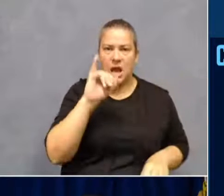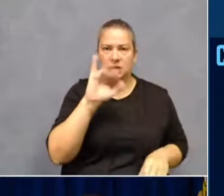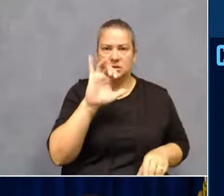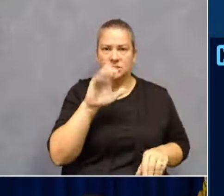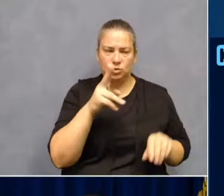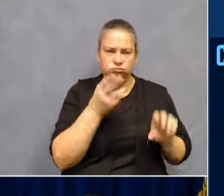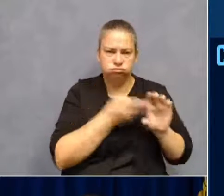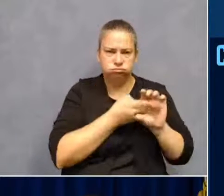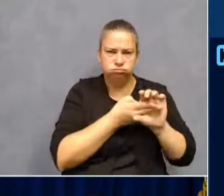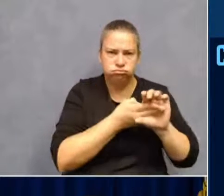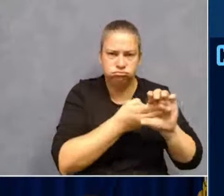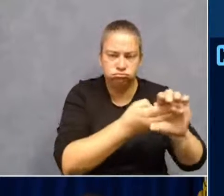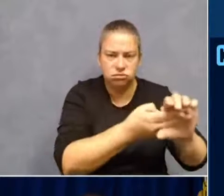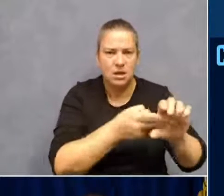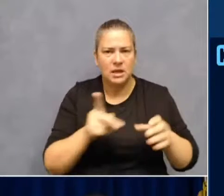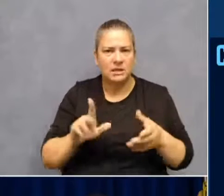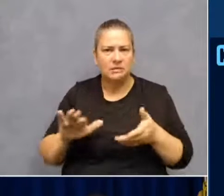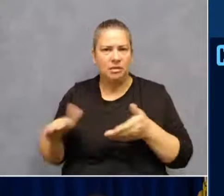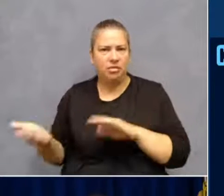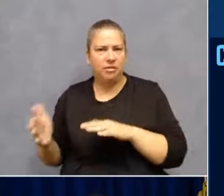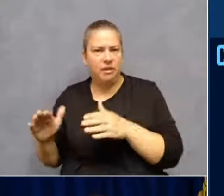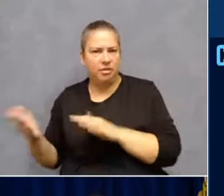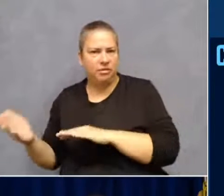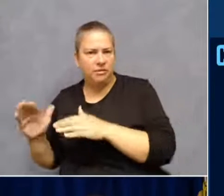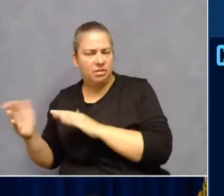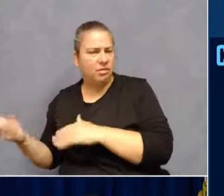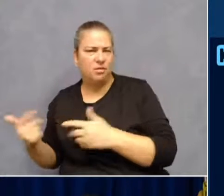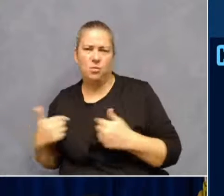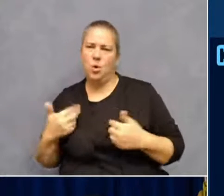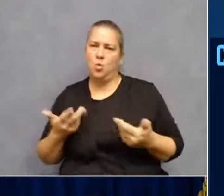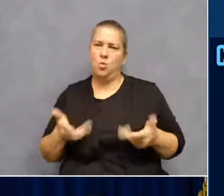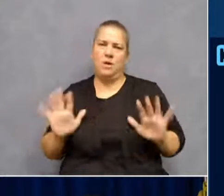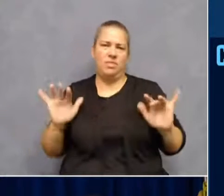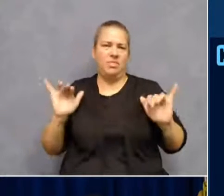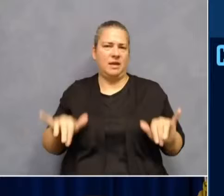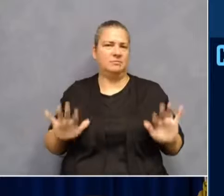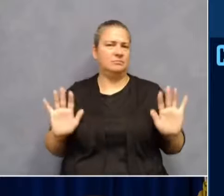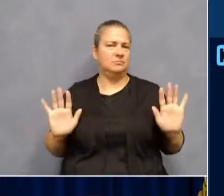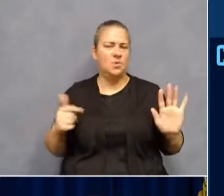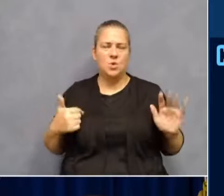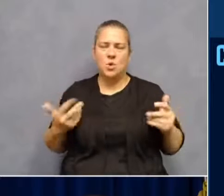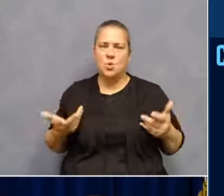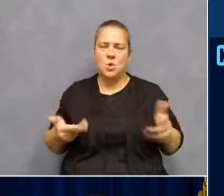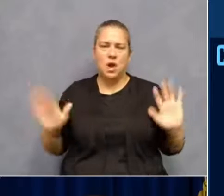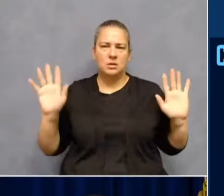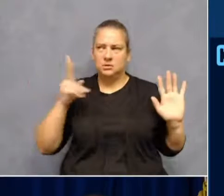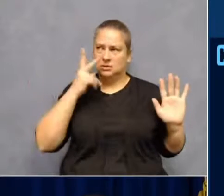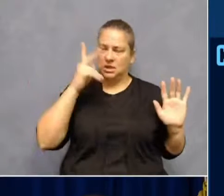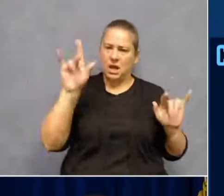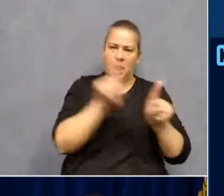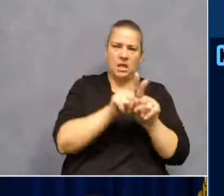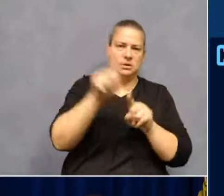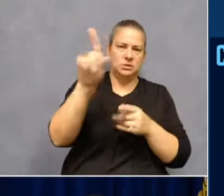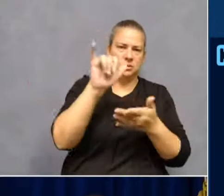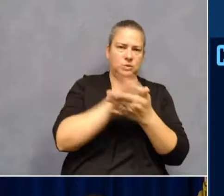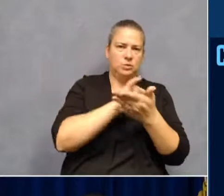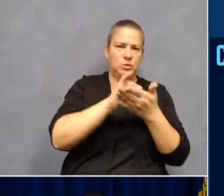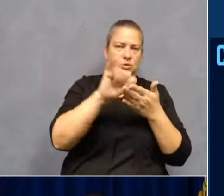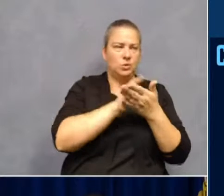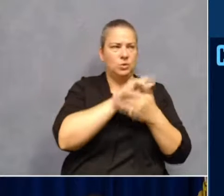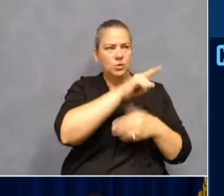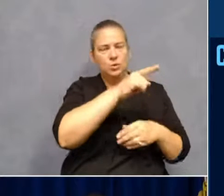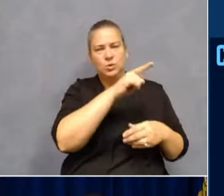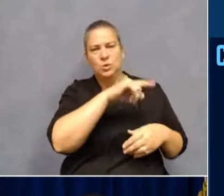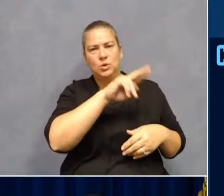do deaths. We never want to be in a spot like we have seen New York, New Jersey, Louisiana,